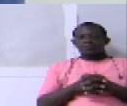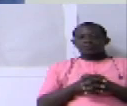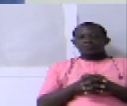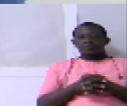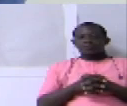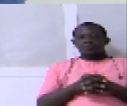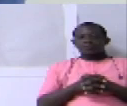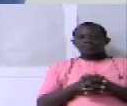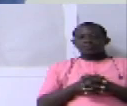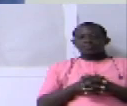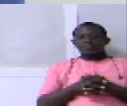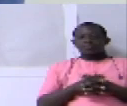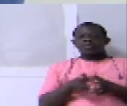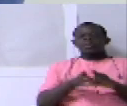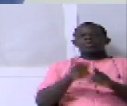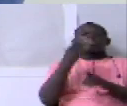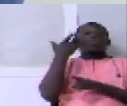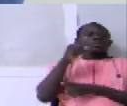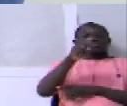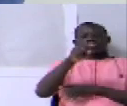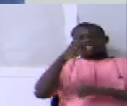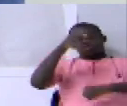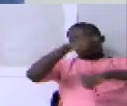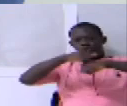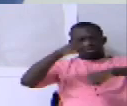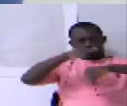individuals, Soriba and